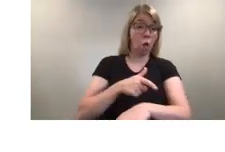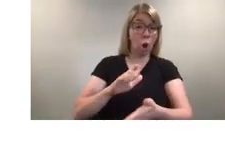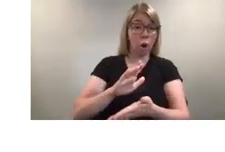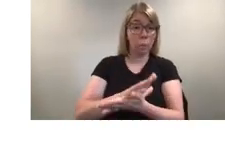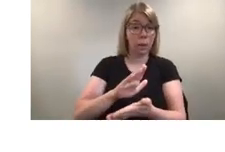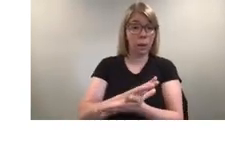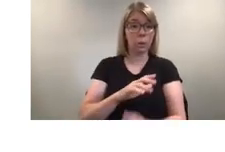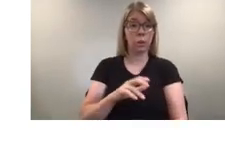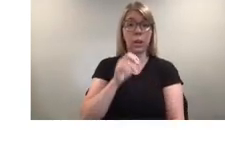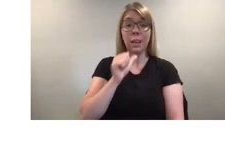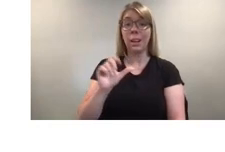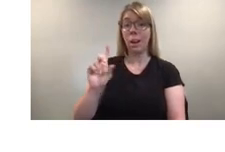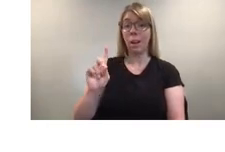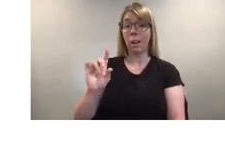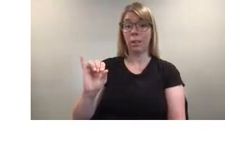non-digital,